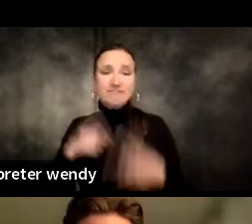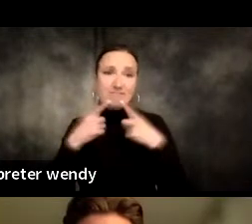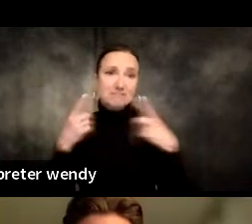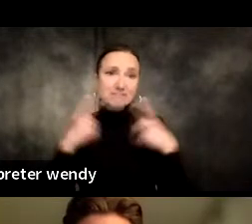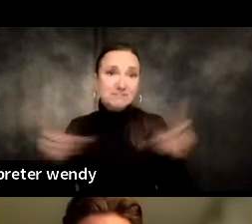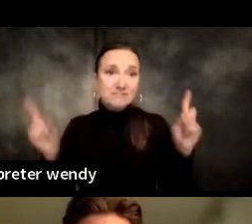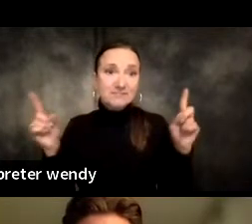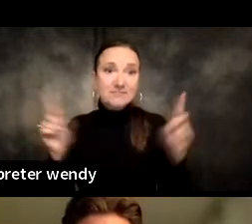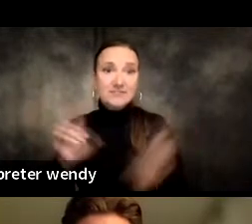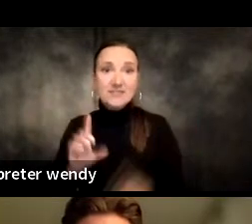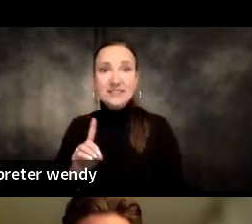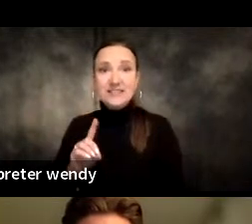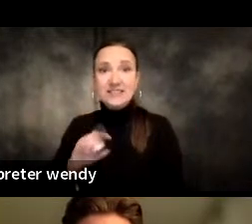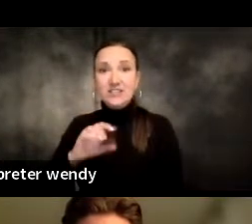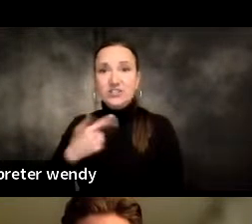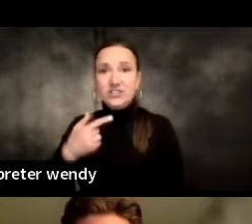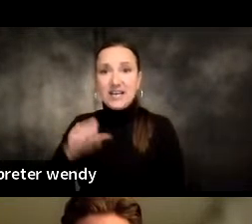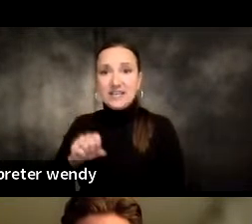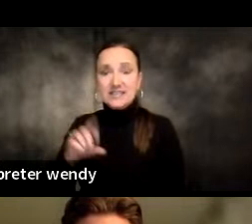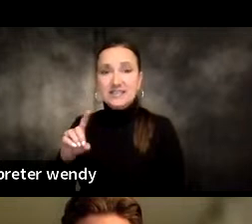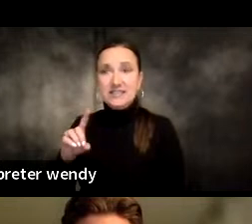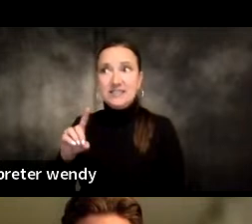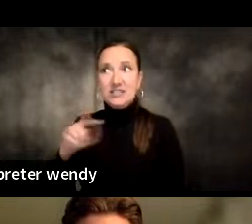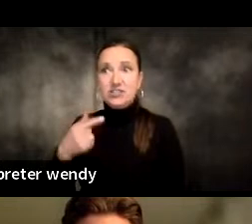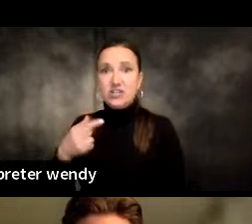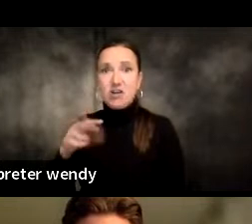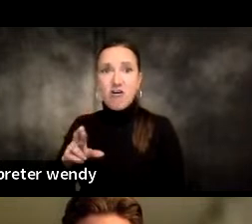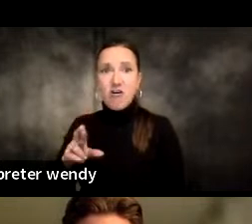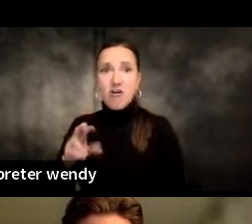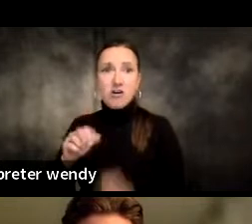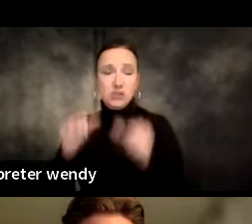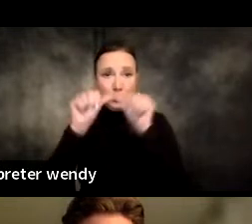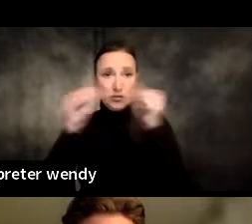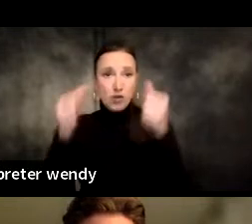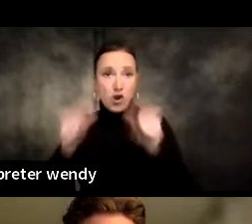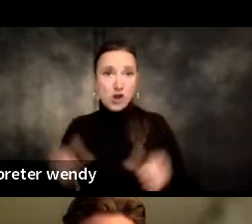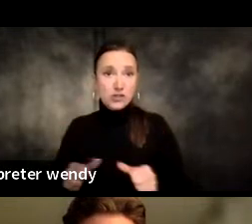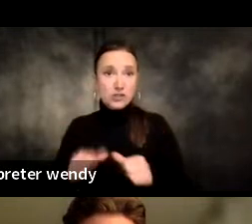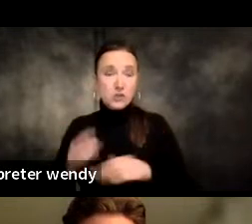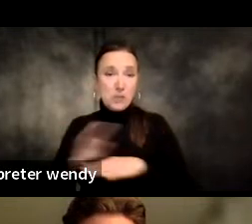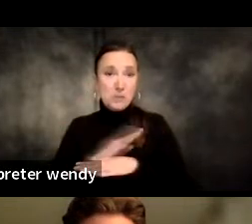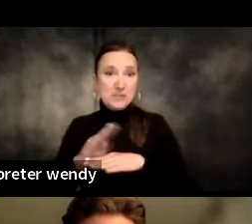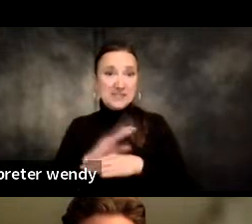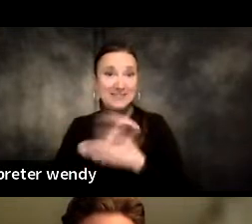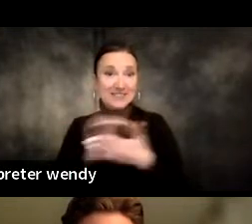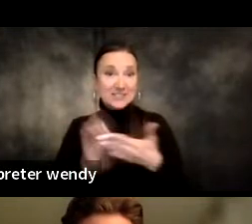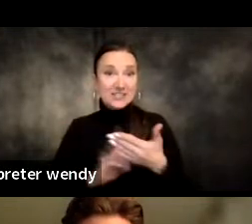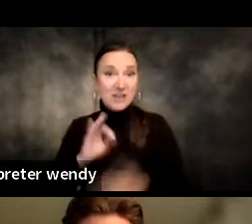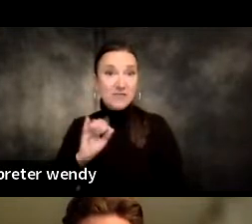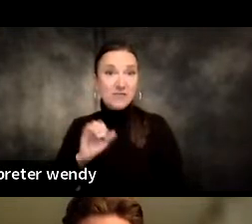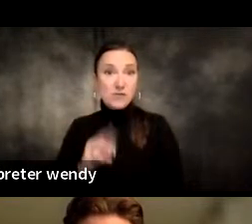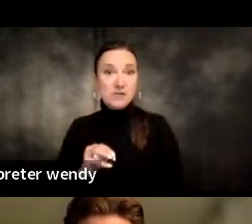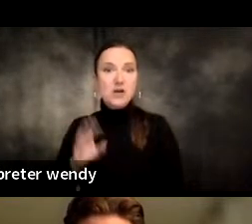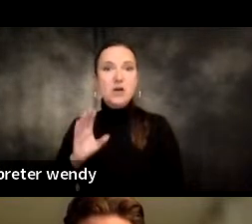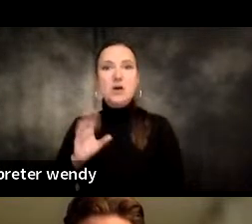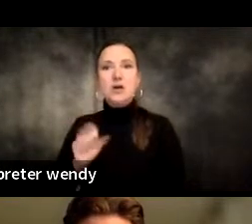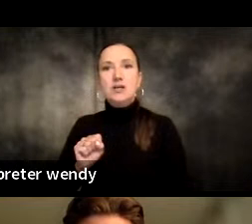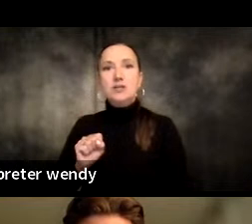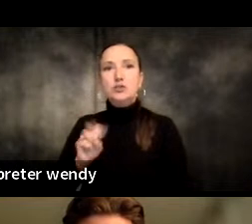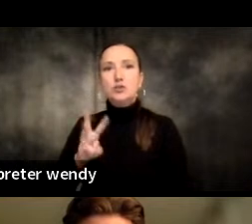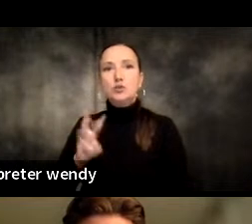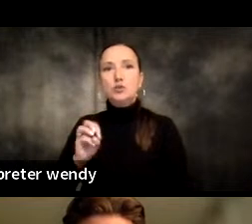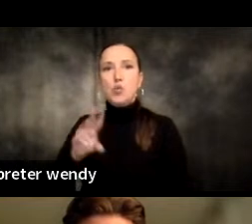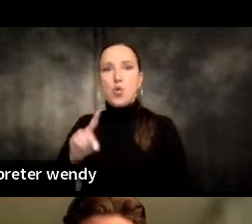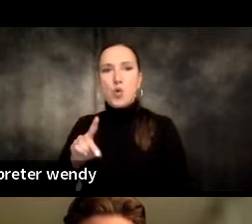that DGS and DPR, we have secured an architectural and engineering firm, a design firm. So it's called SORG